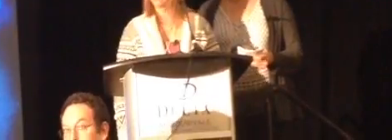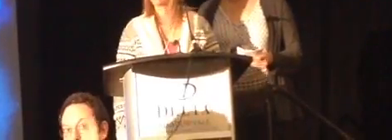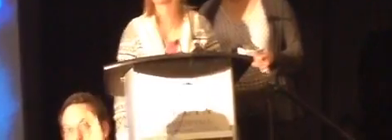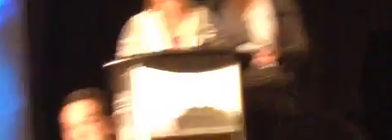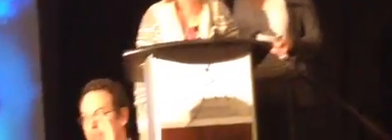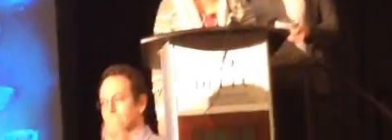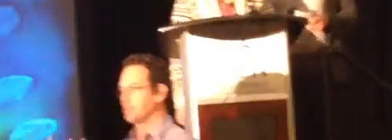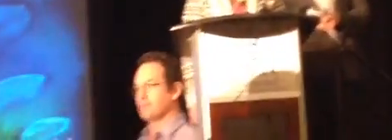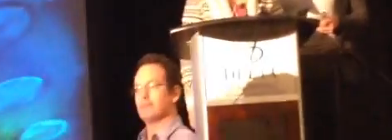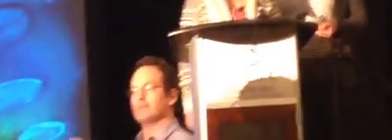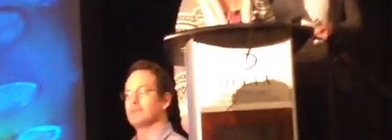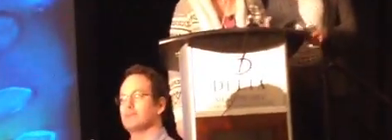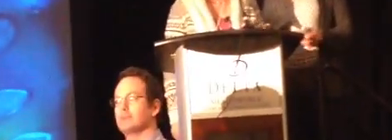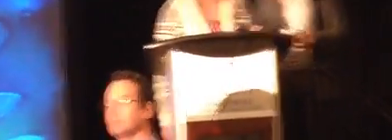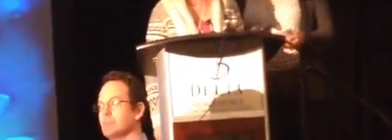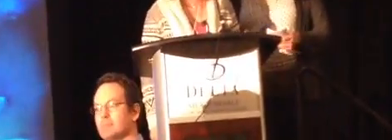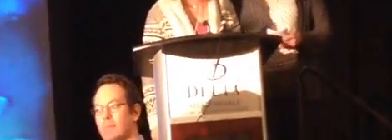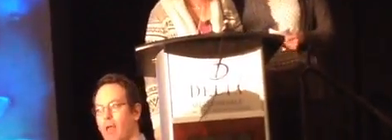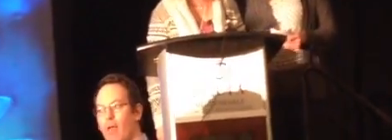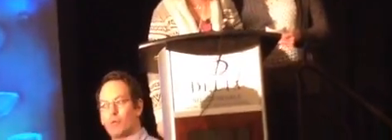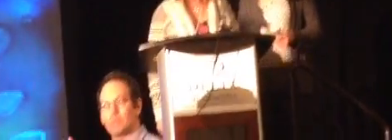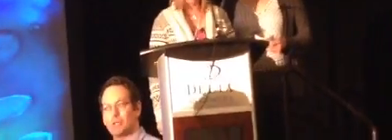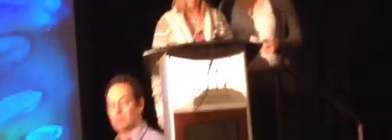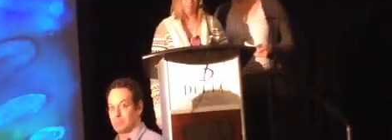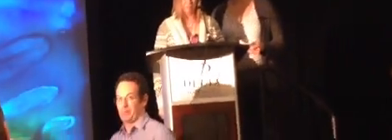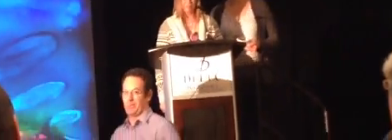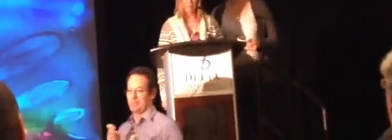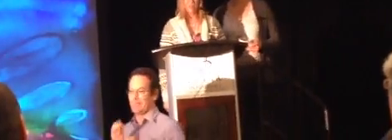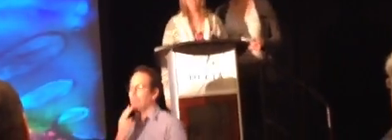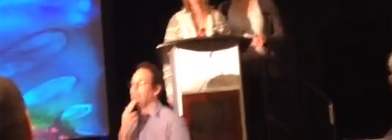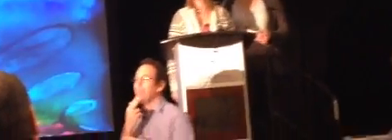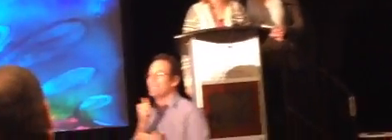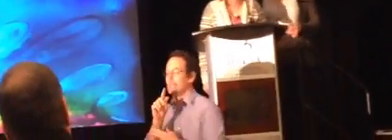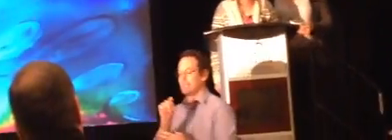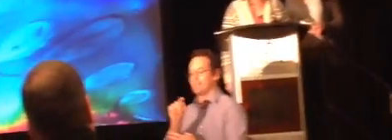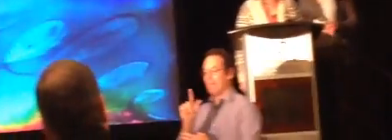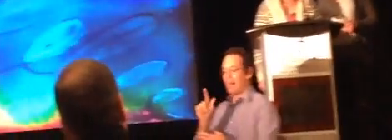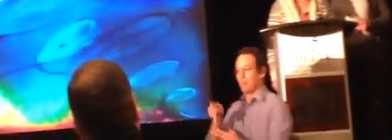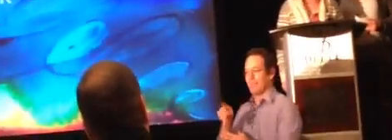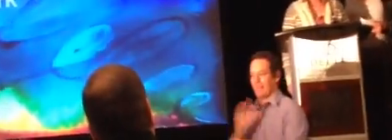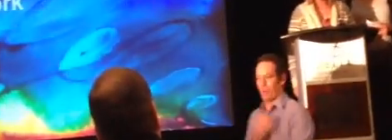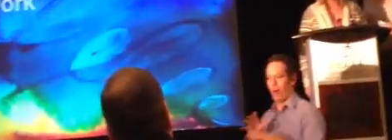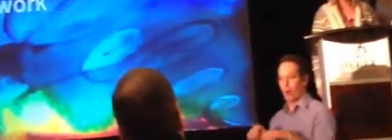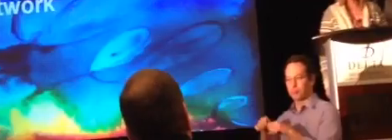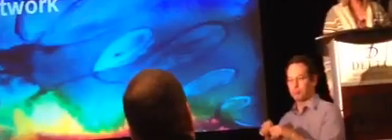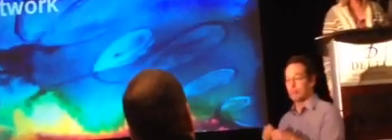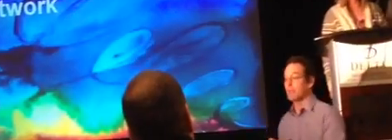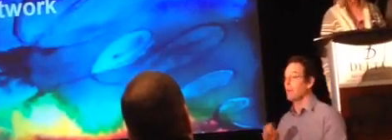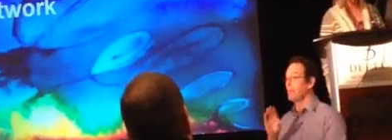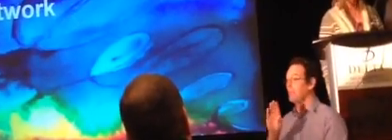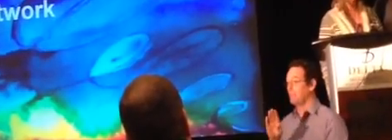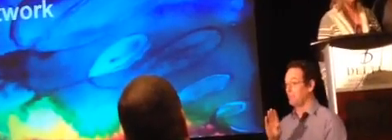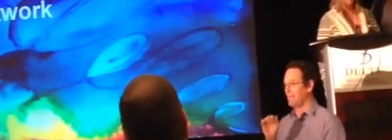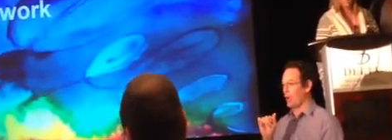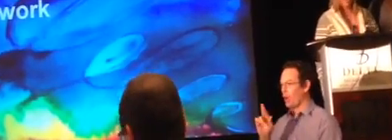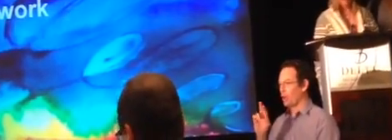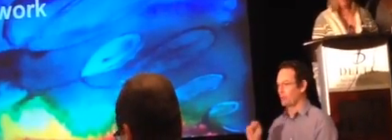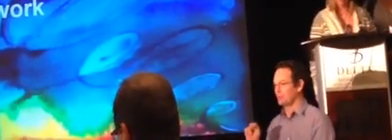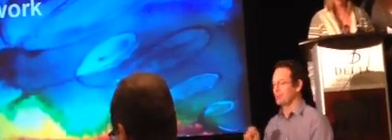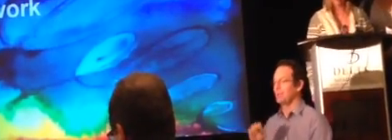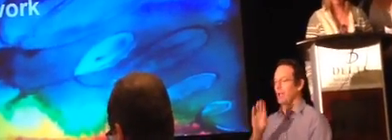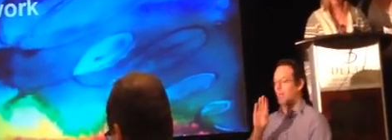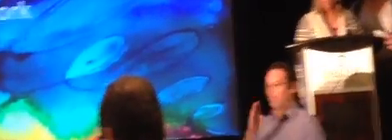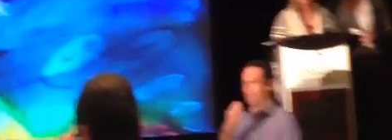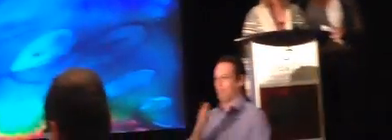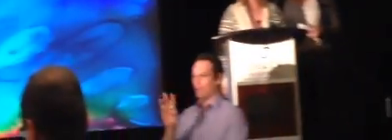researchers. So basically, we did our own mini TLLP. We called it BARN, Bluewater Action Research